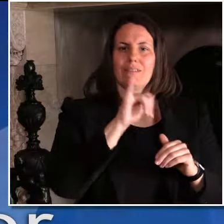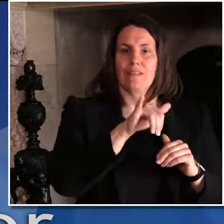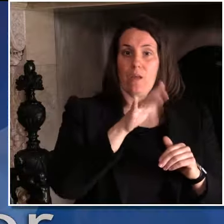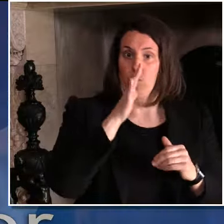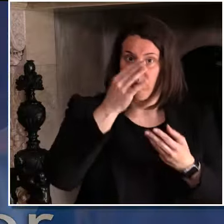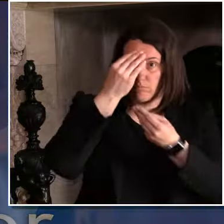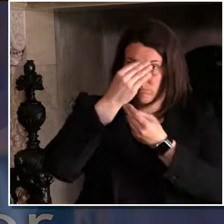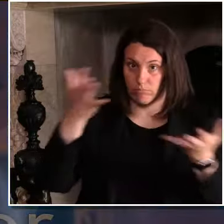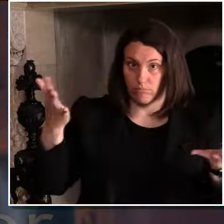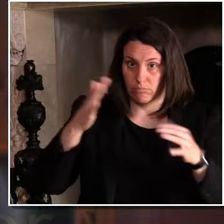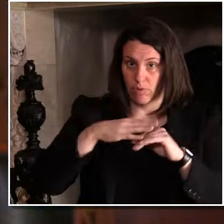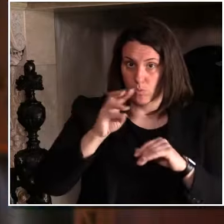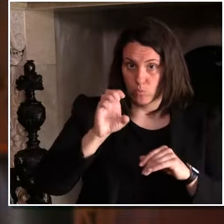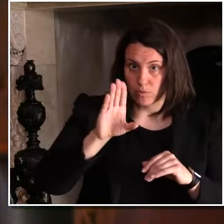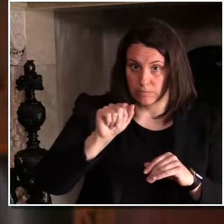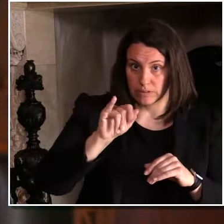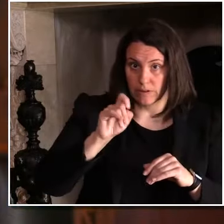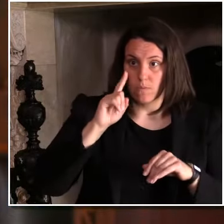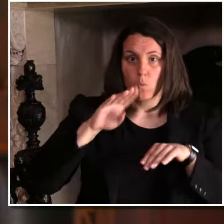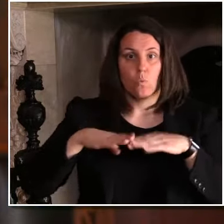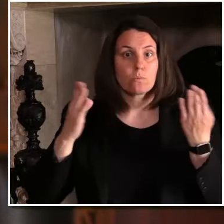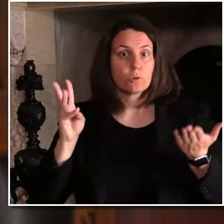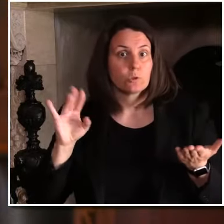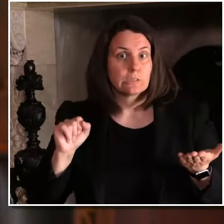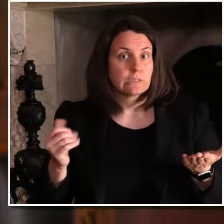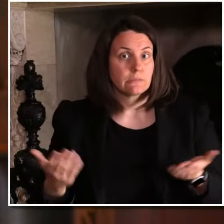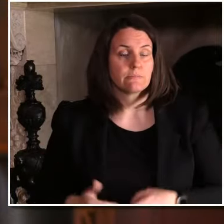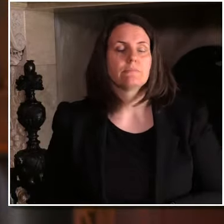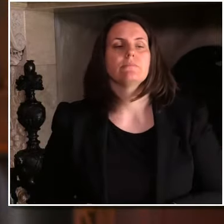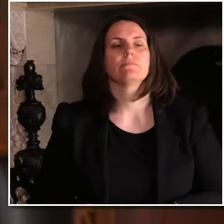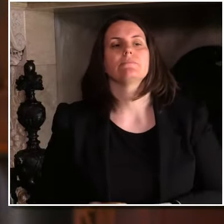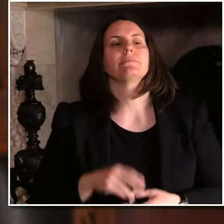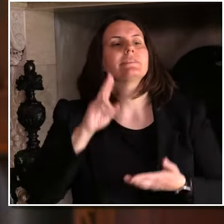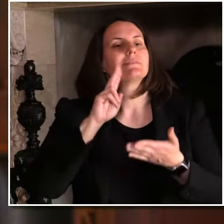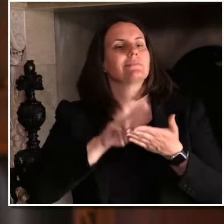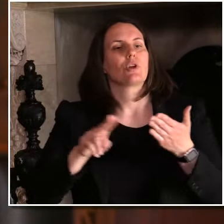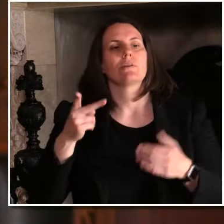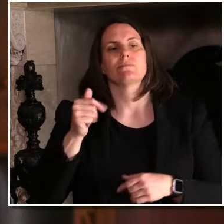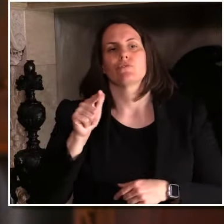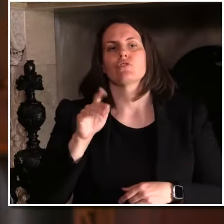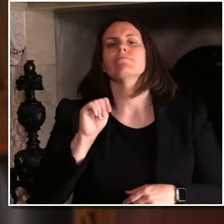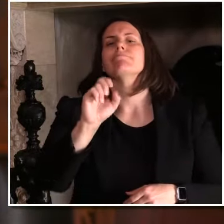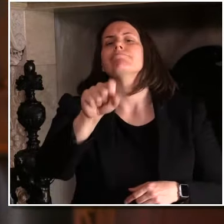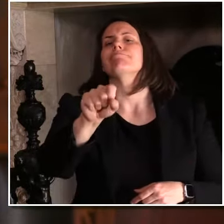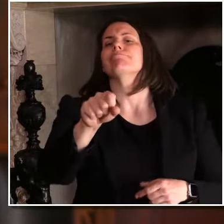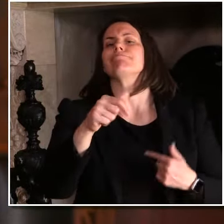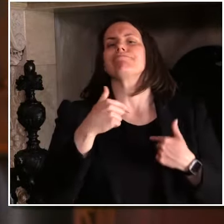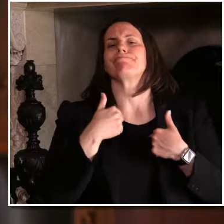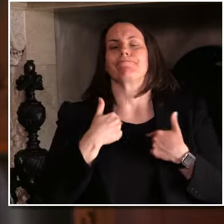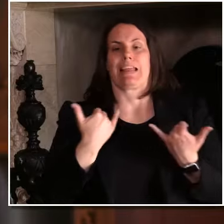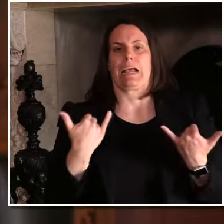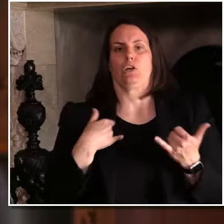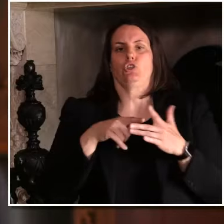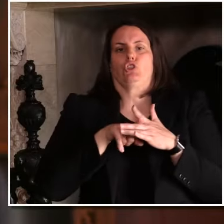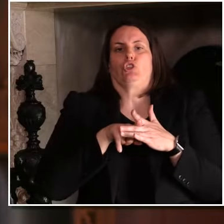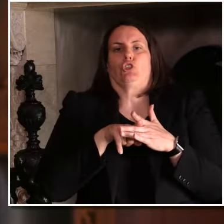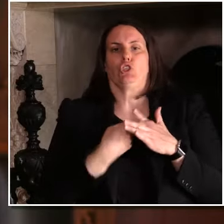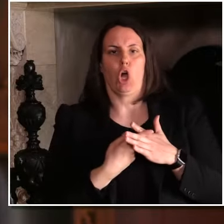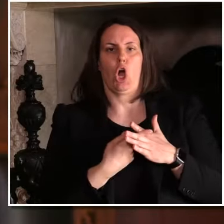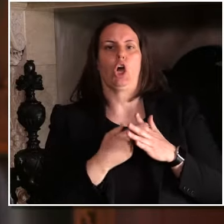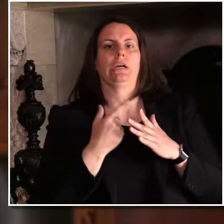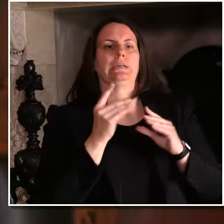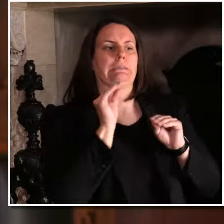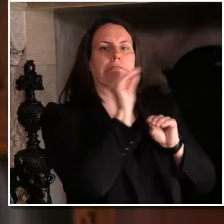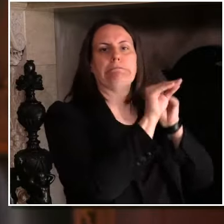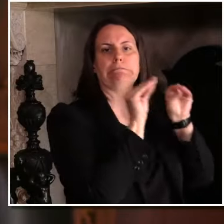Yeah, absolutely. We will. We are working on and have started to put up some information as it